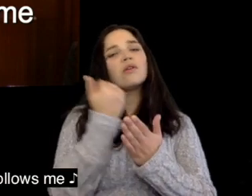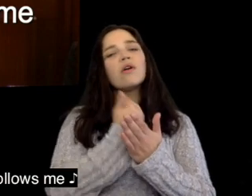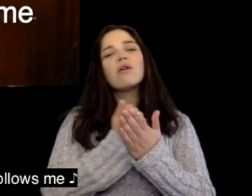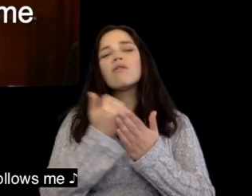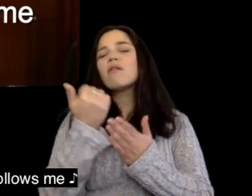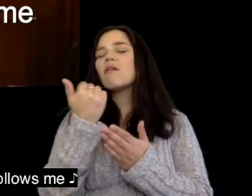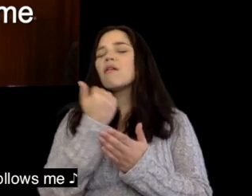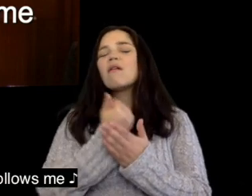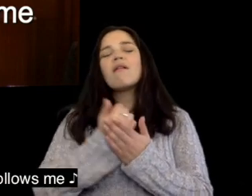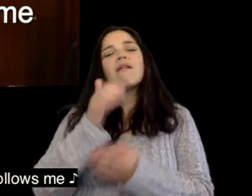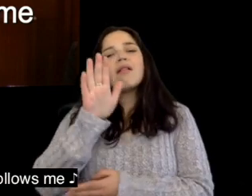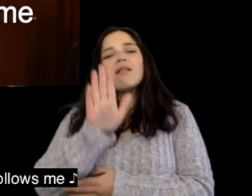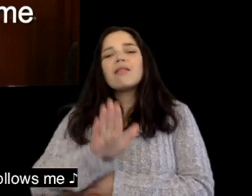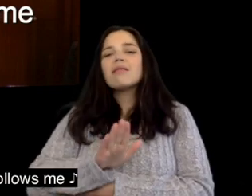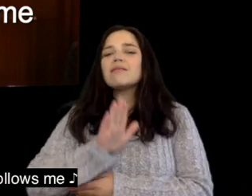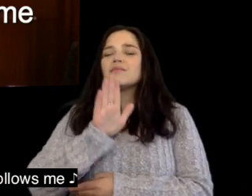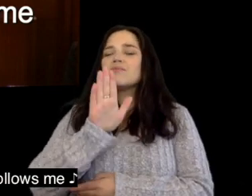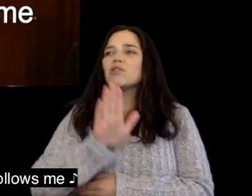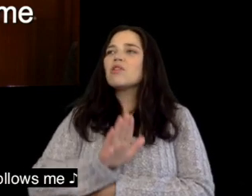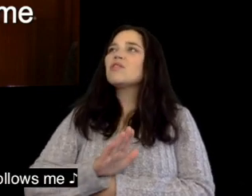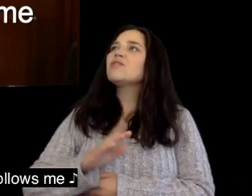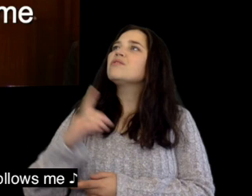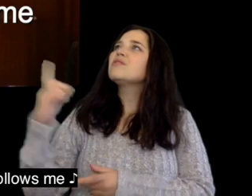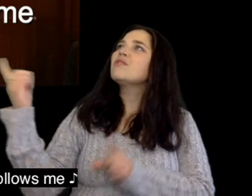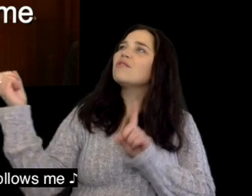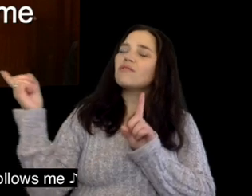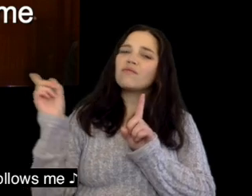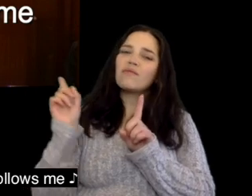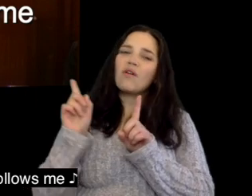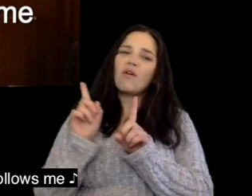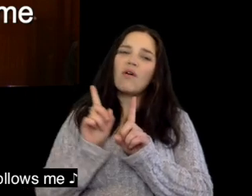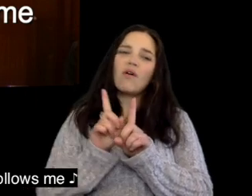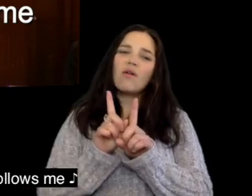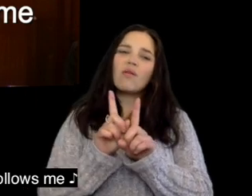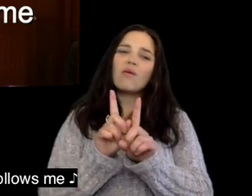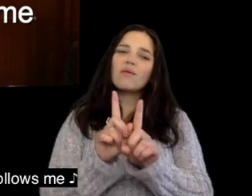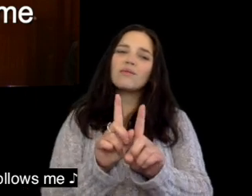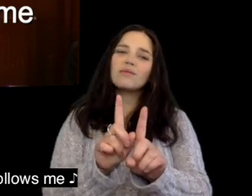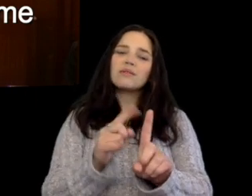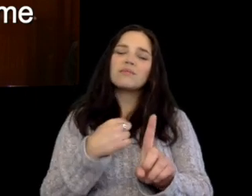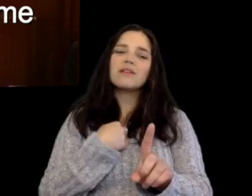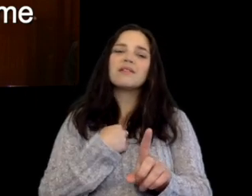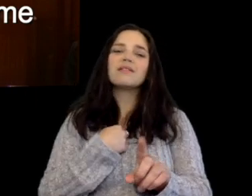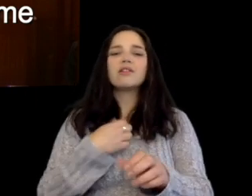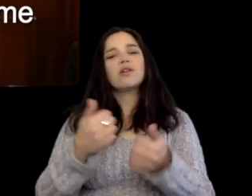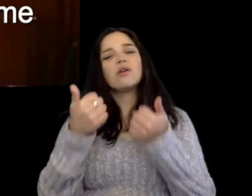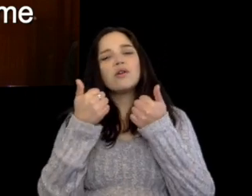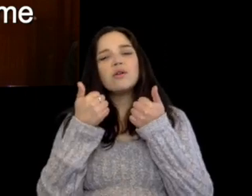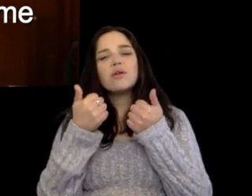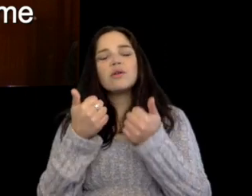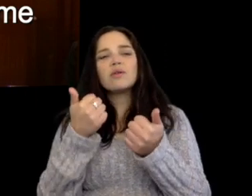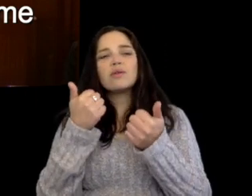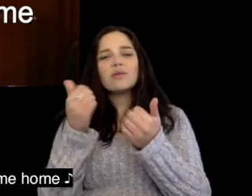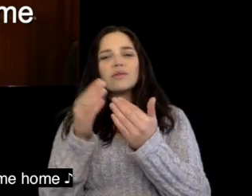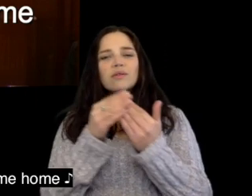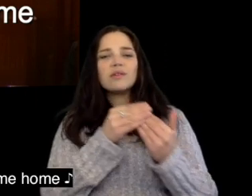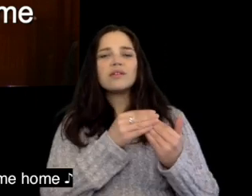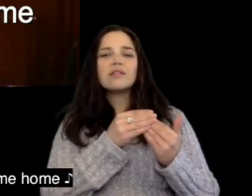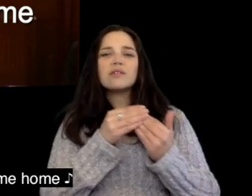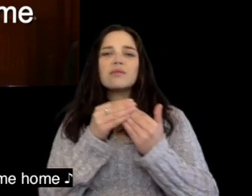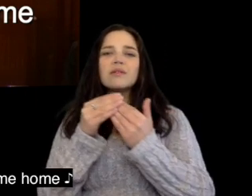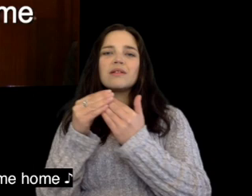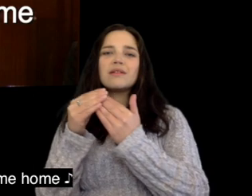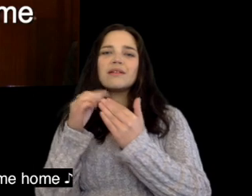alone, for your endless mercy follows me.